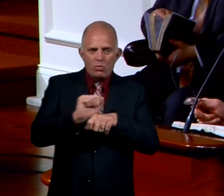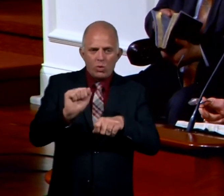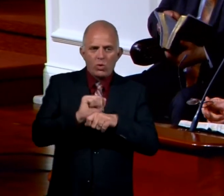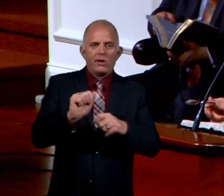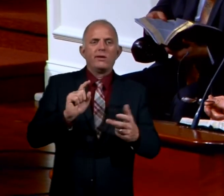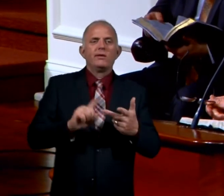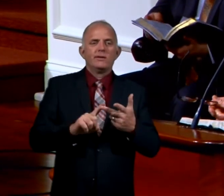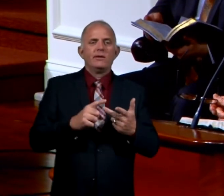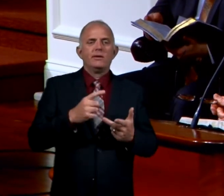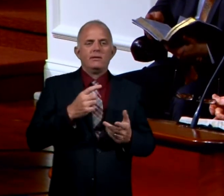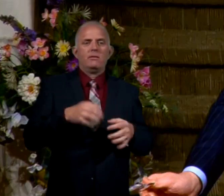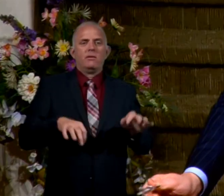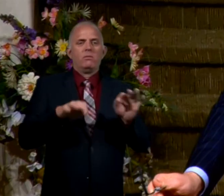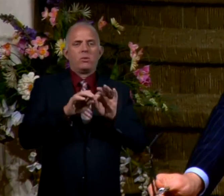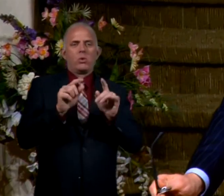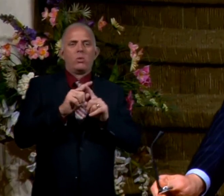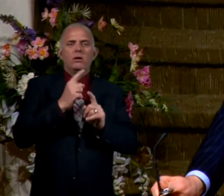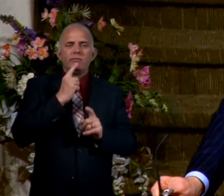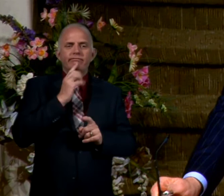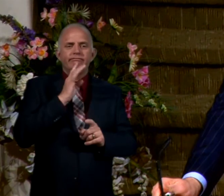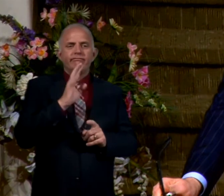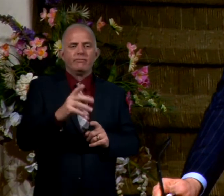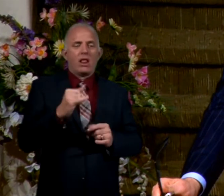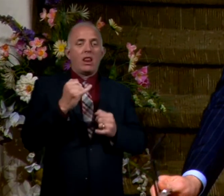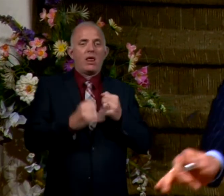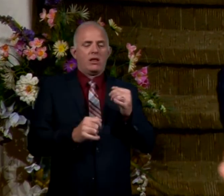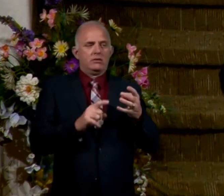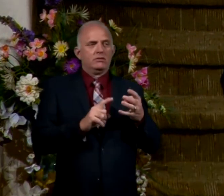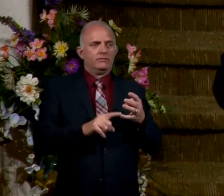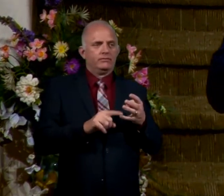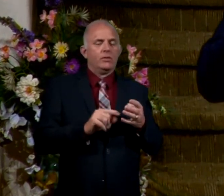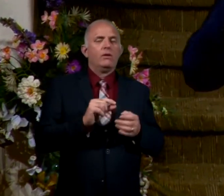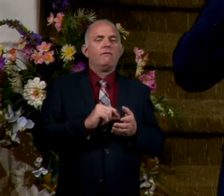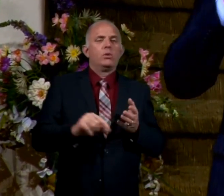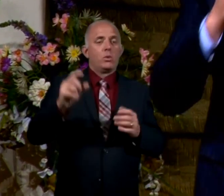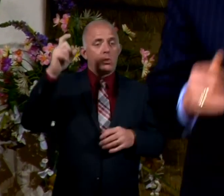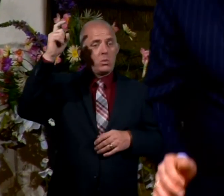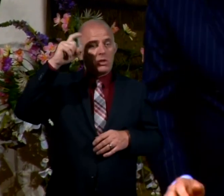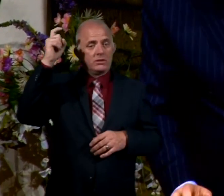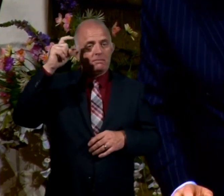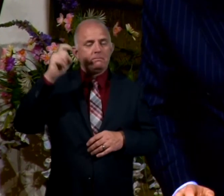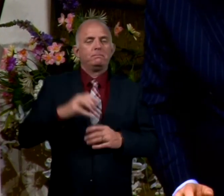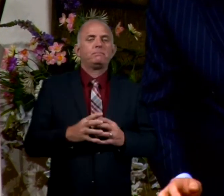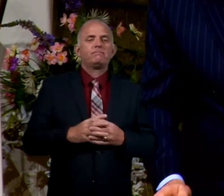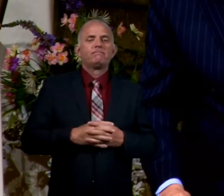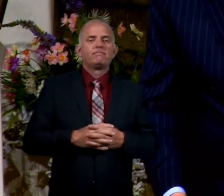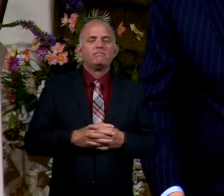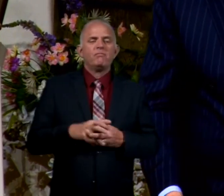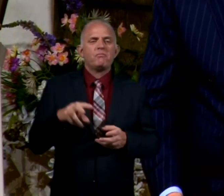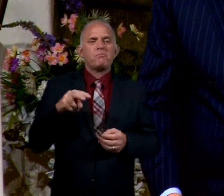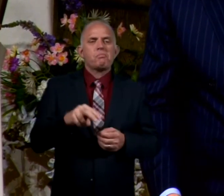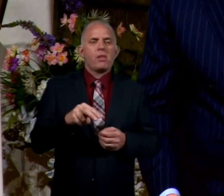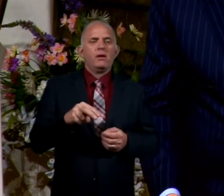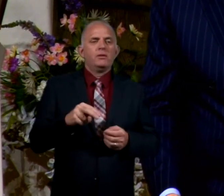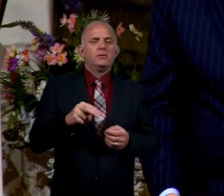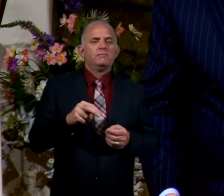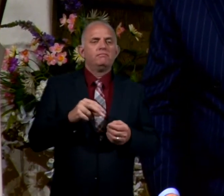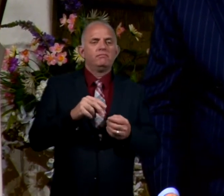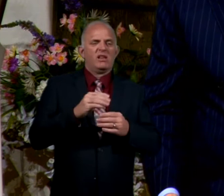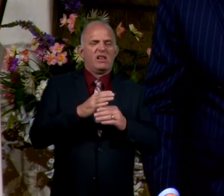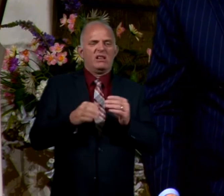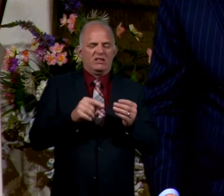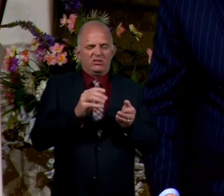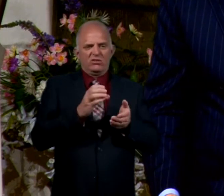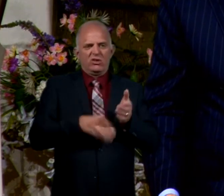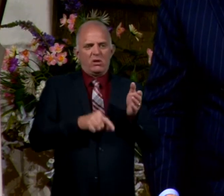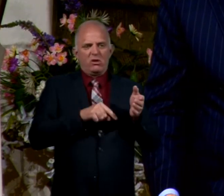her wisdom. Wisdom. Let's look at the rest of the chapter and then we'll make a couple comments and we'll close today. Thank you for